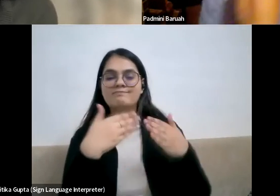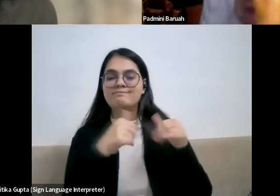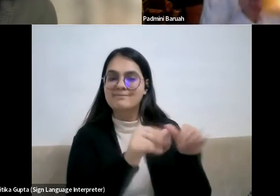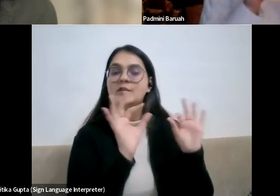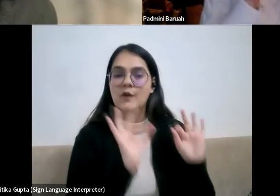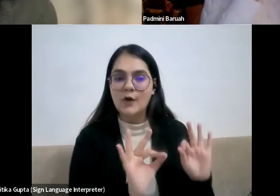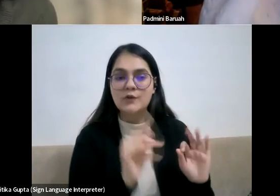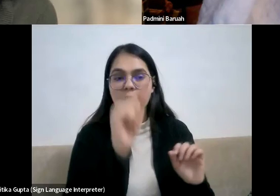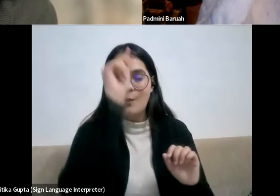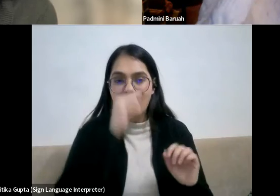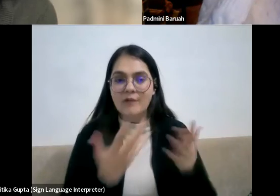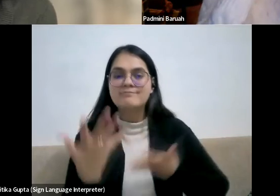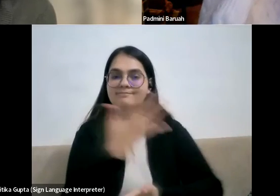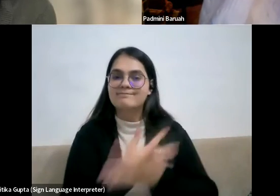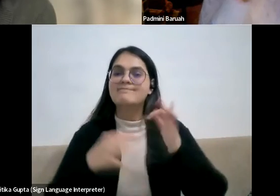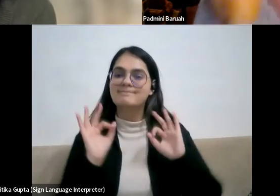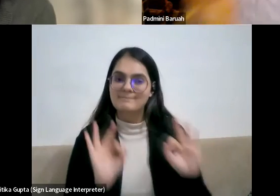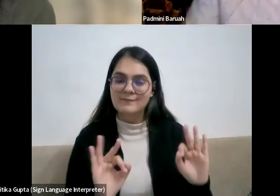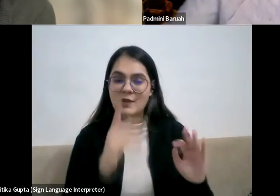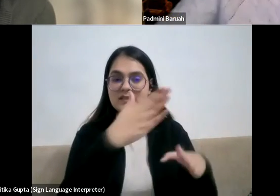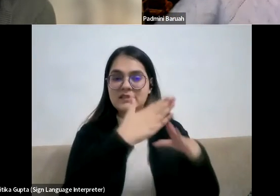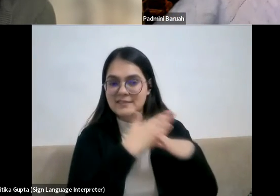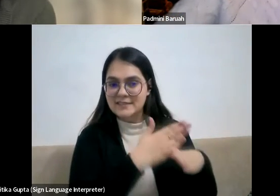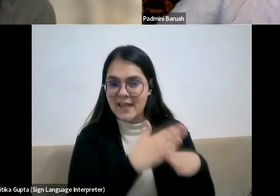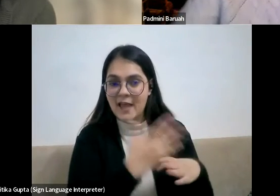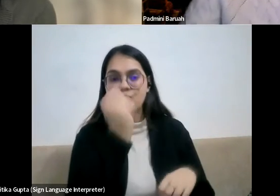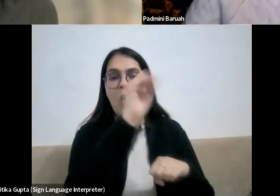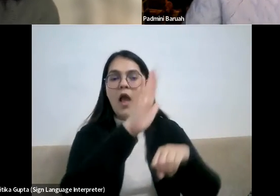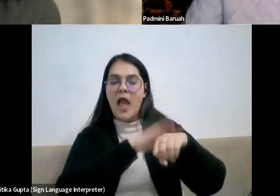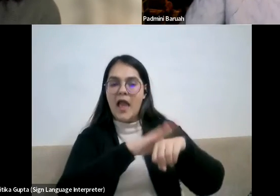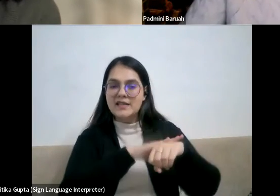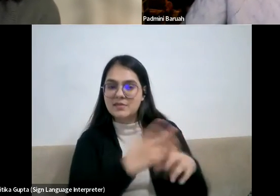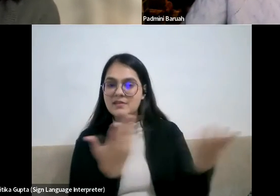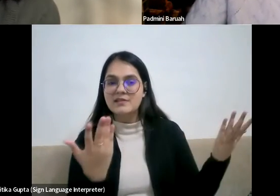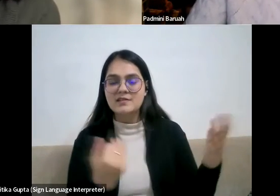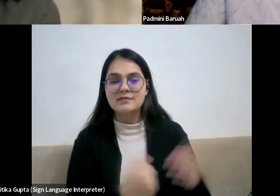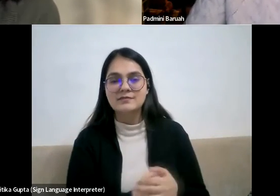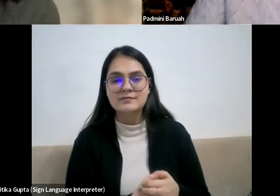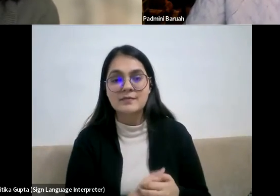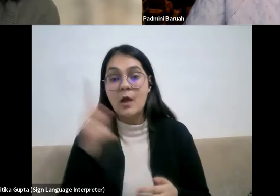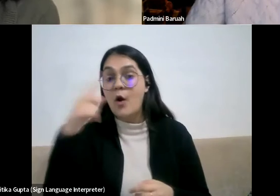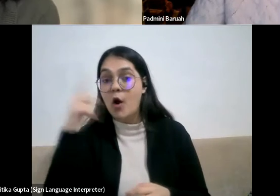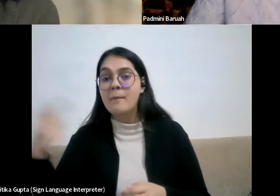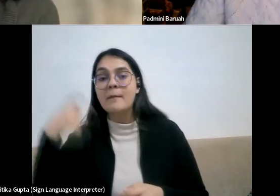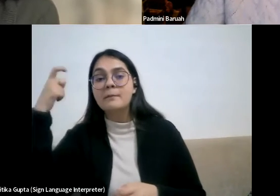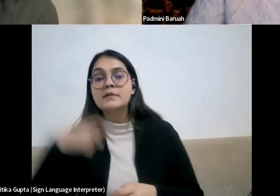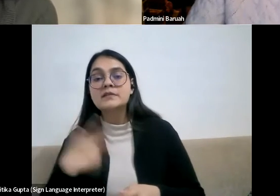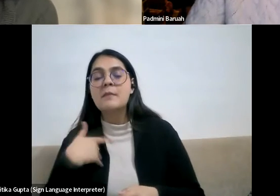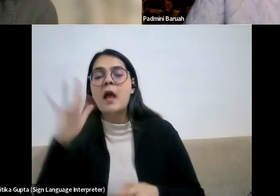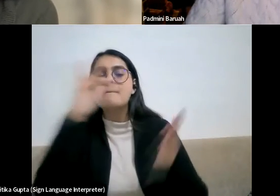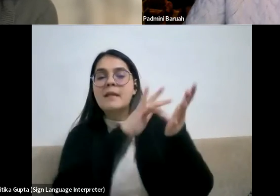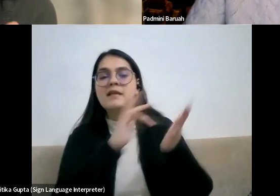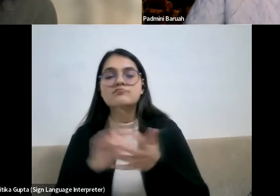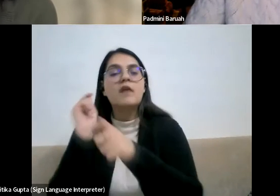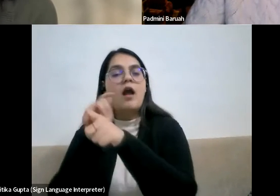shared different things about your experiences in the field. And I'm a person who does a lot of ethnographic work, so I